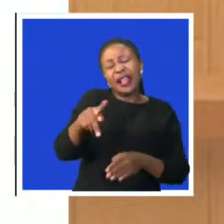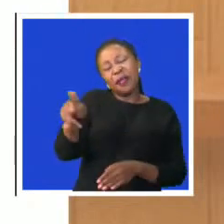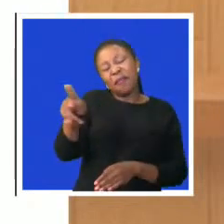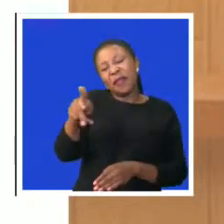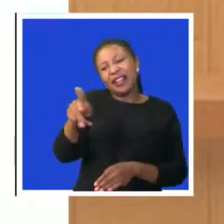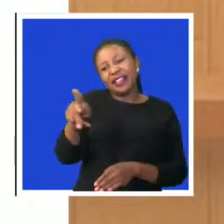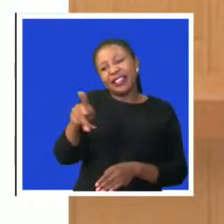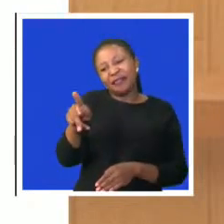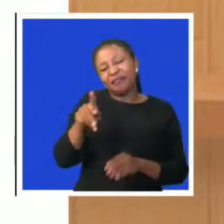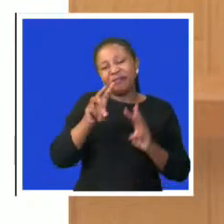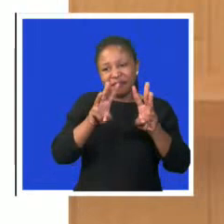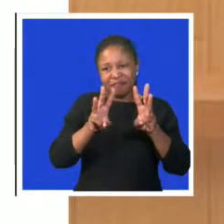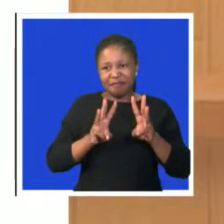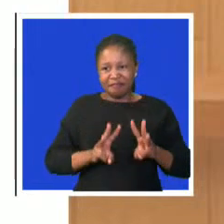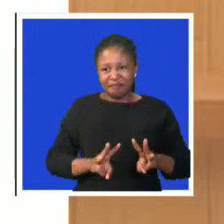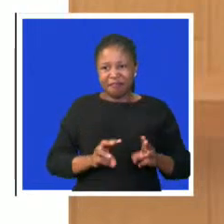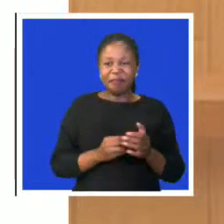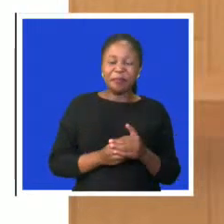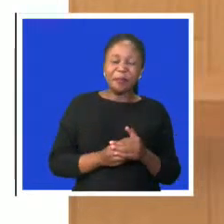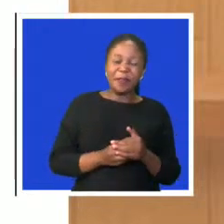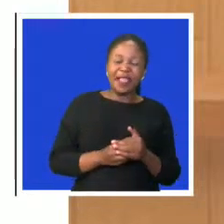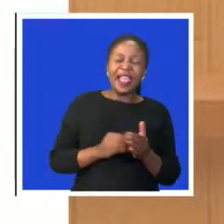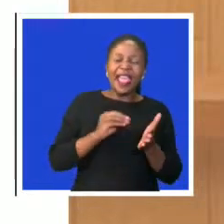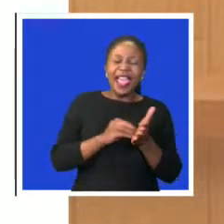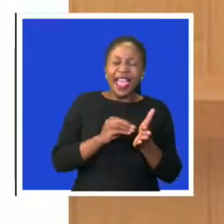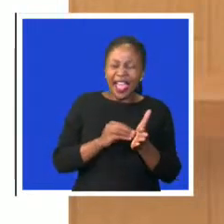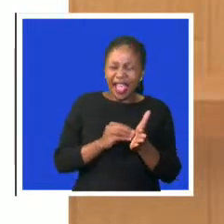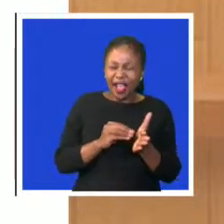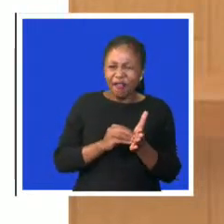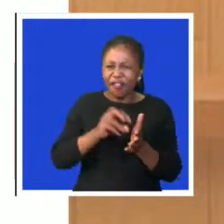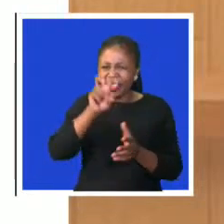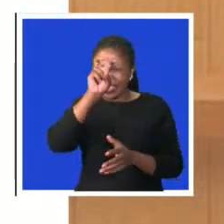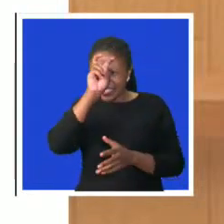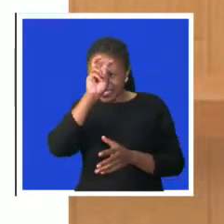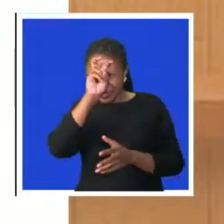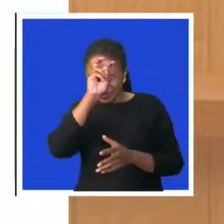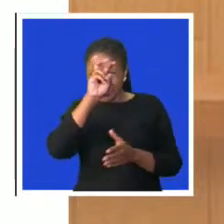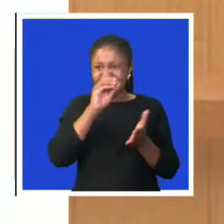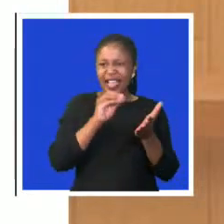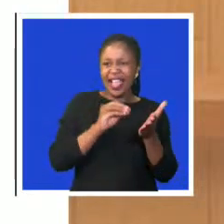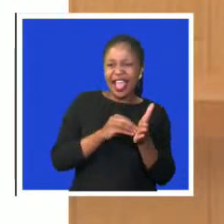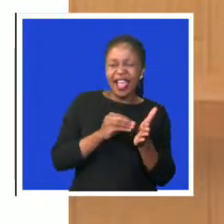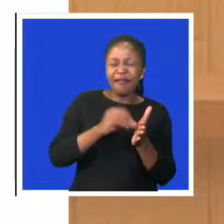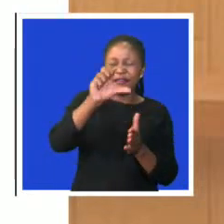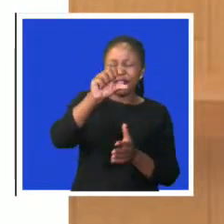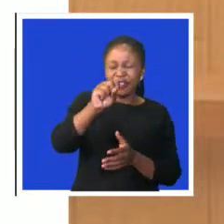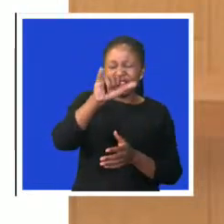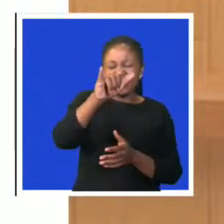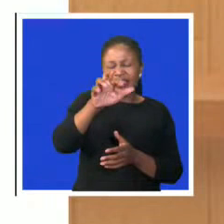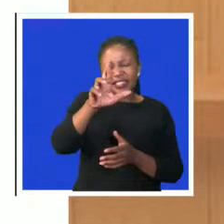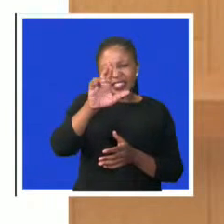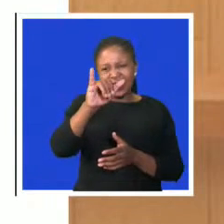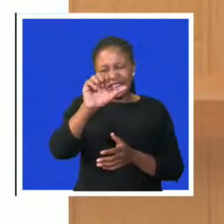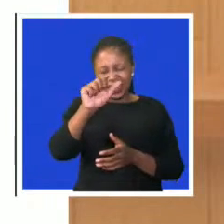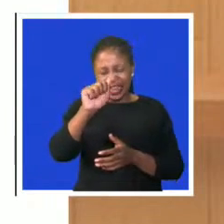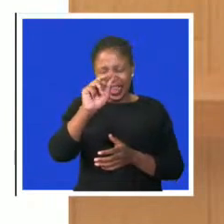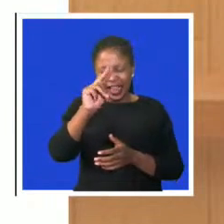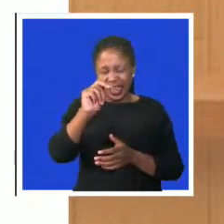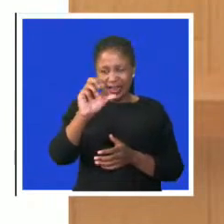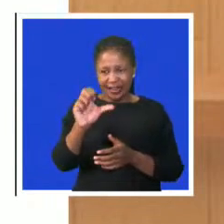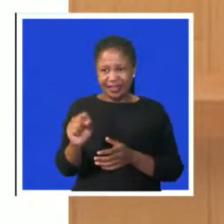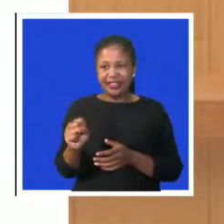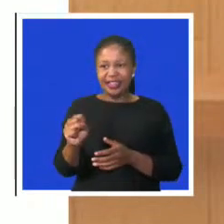Persians, and Greeks. The foreign ruler had influence on Jewish